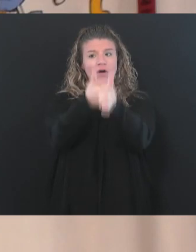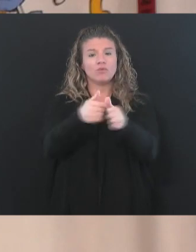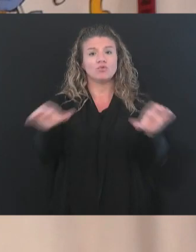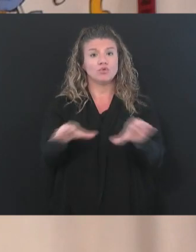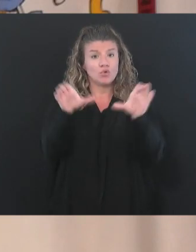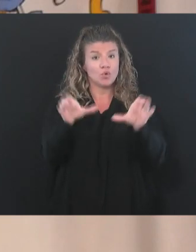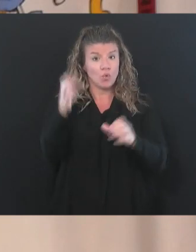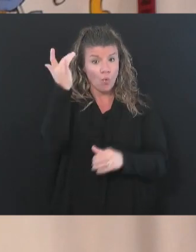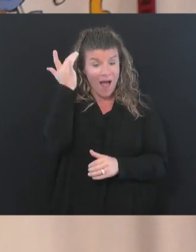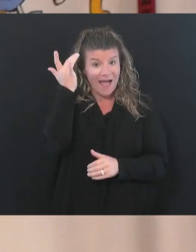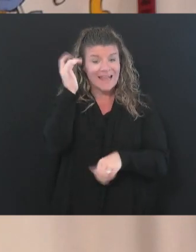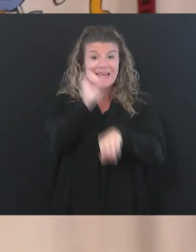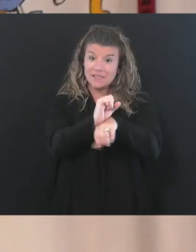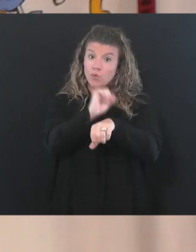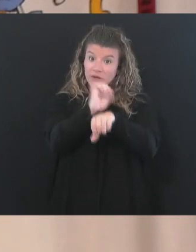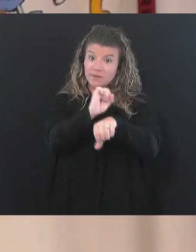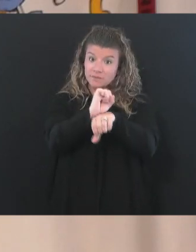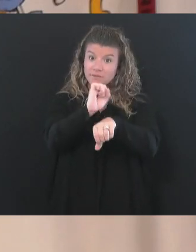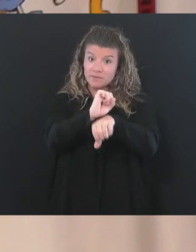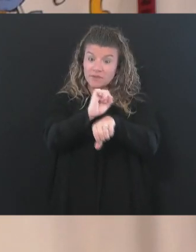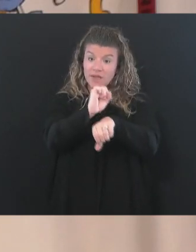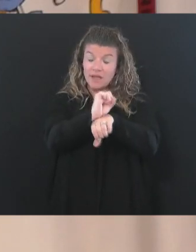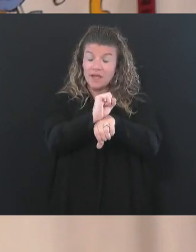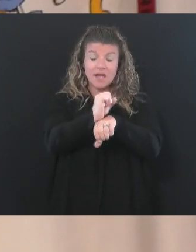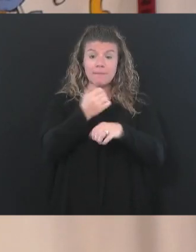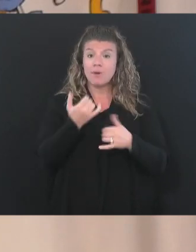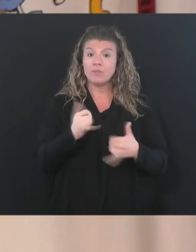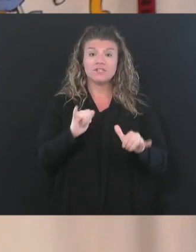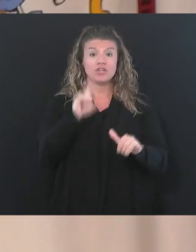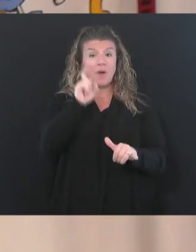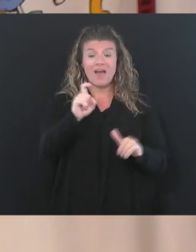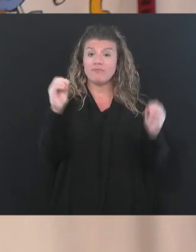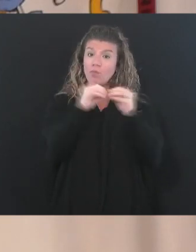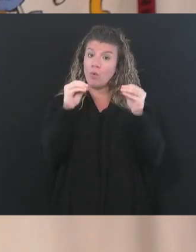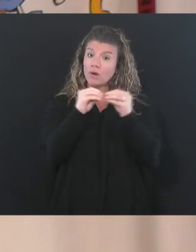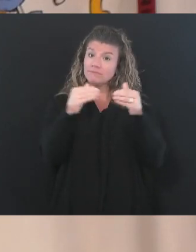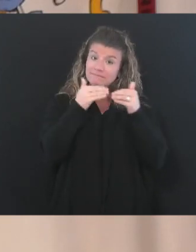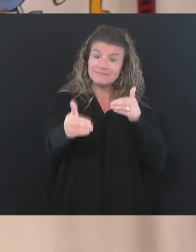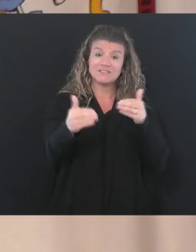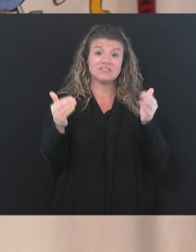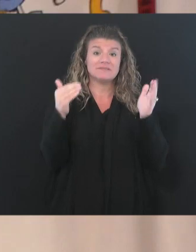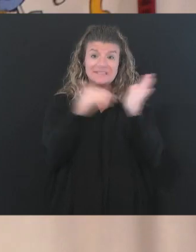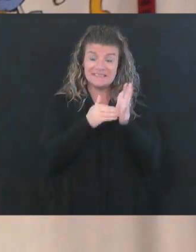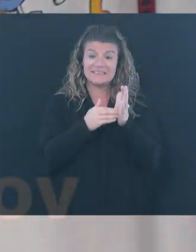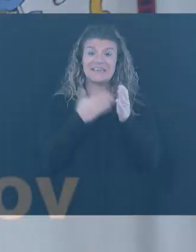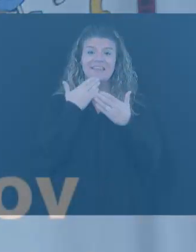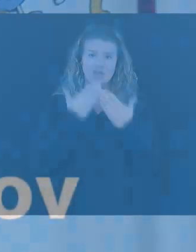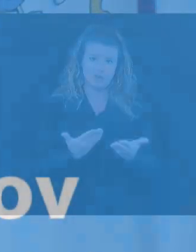It's working, but we still got a long ways to go. Thank you so much.